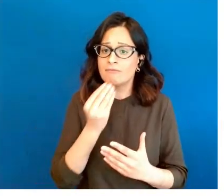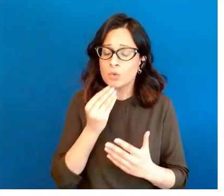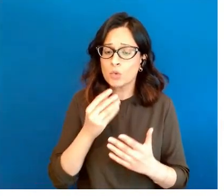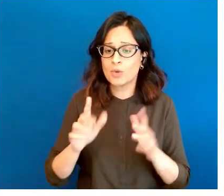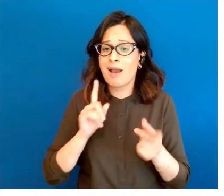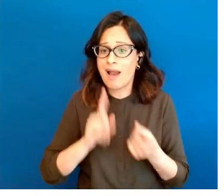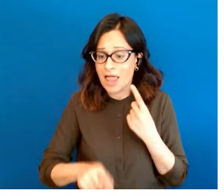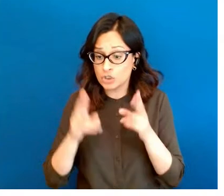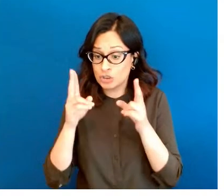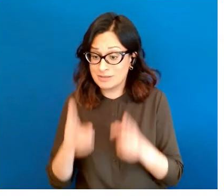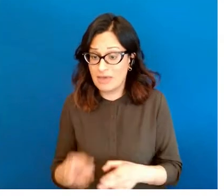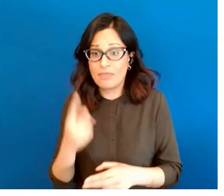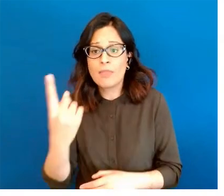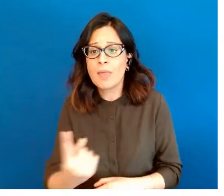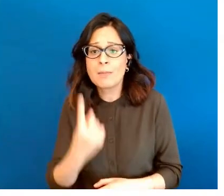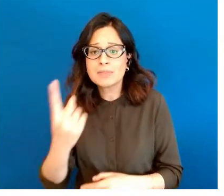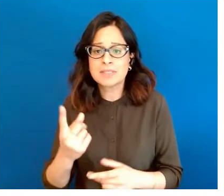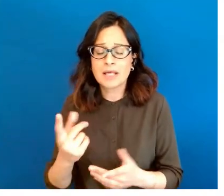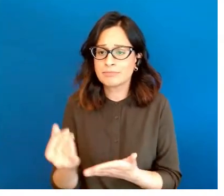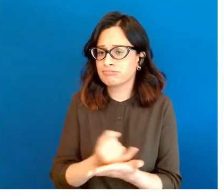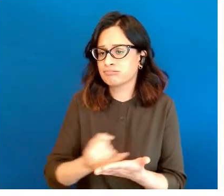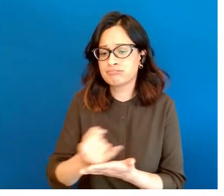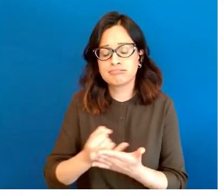with poorly controlled asthma,